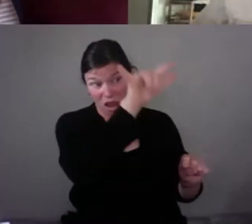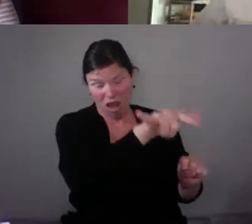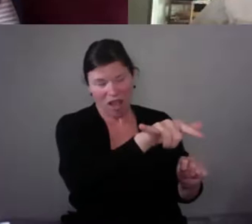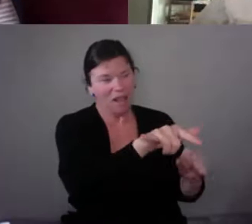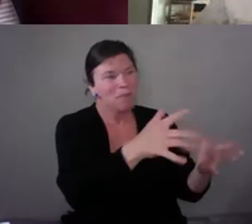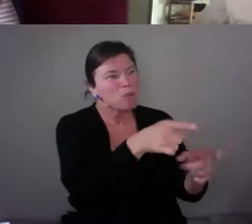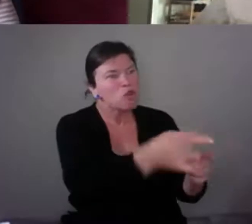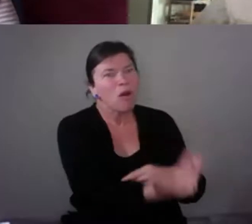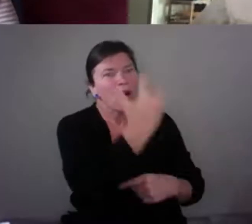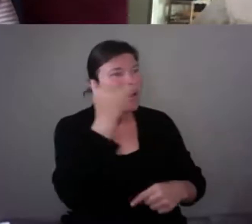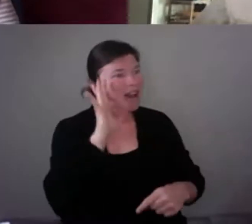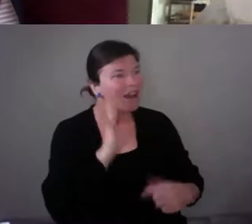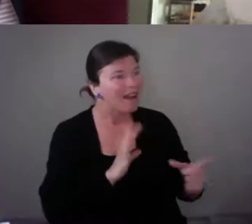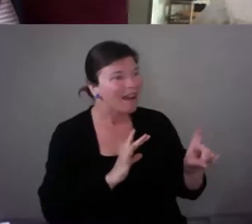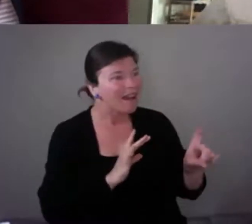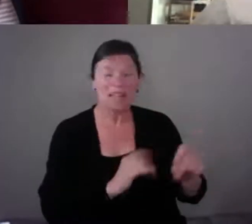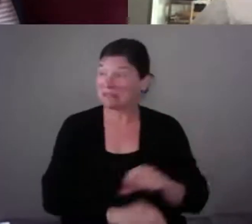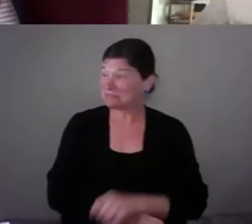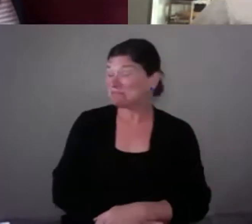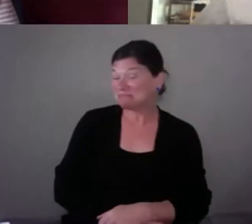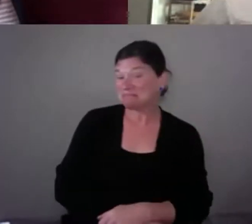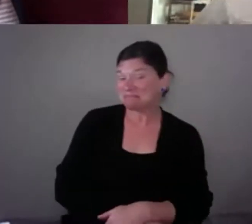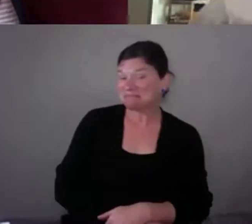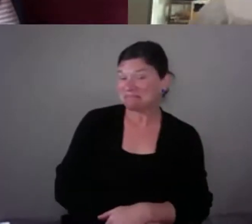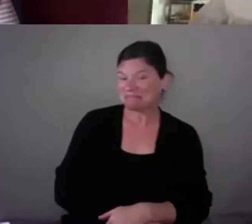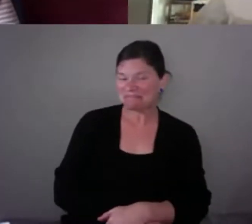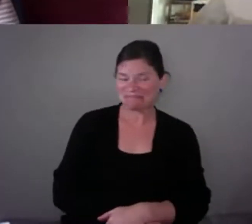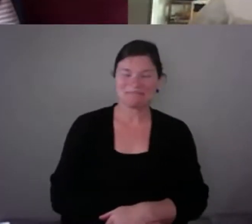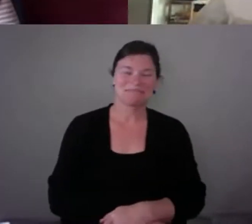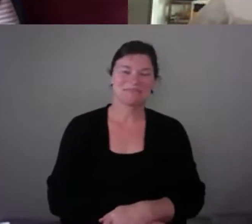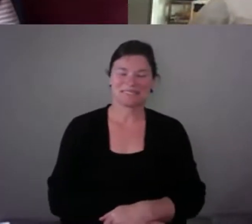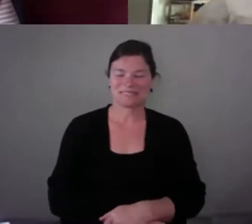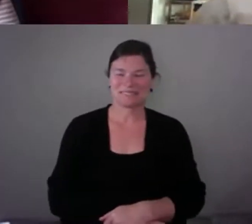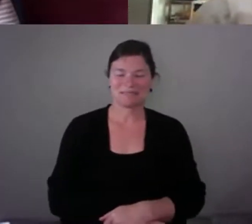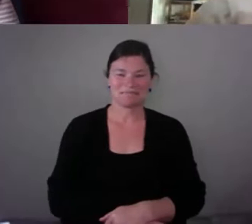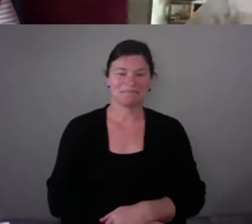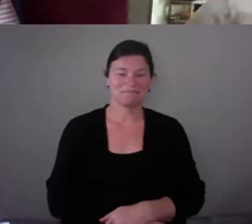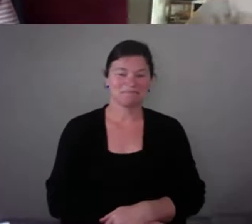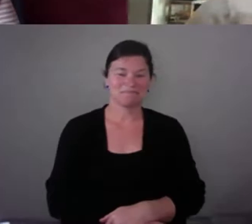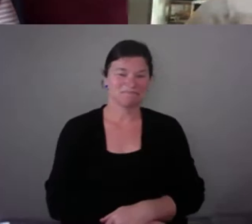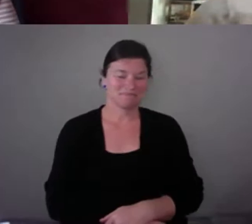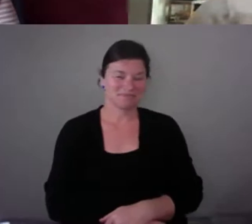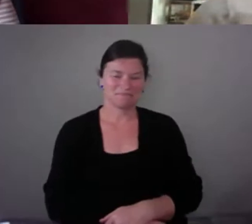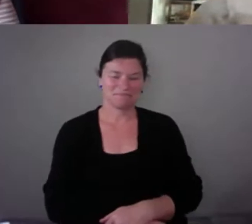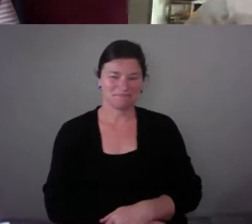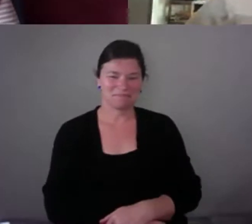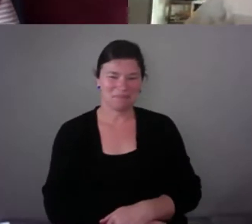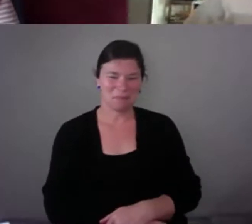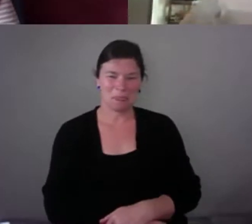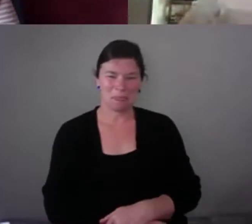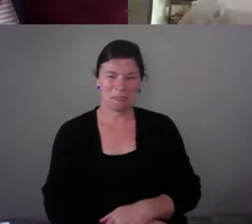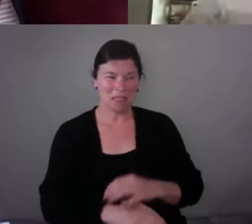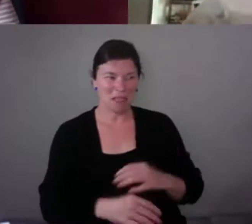here to Alaska and sounds good. you can do that because I know we're all super